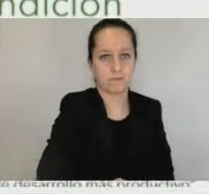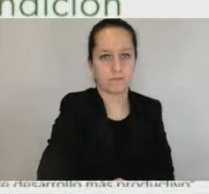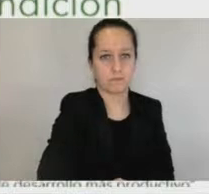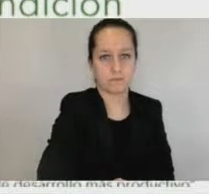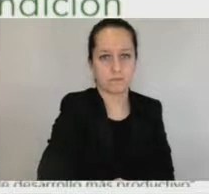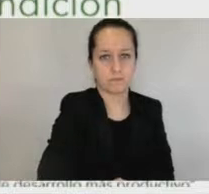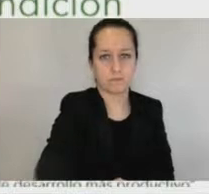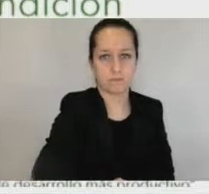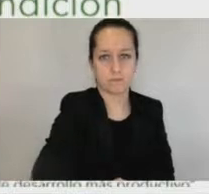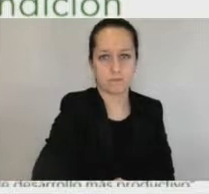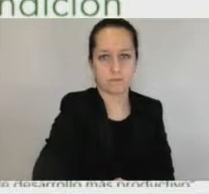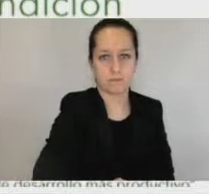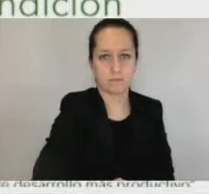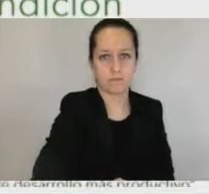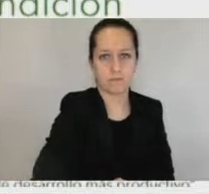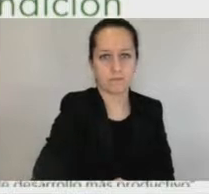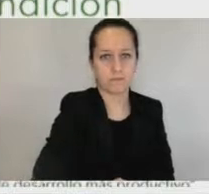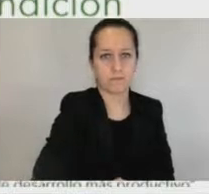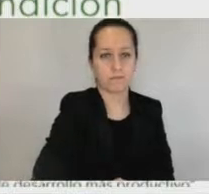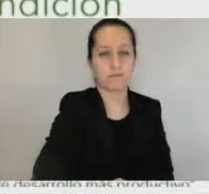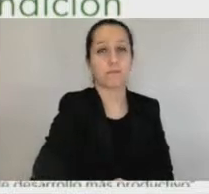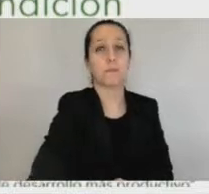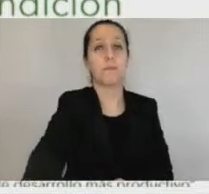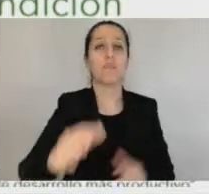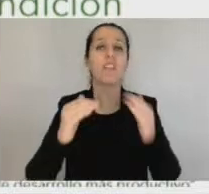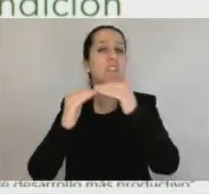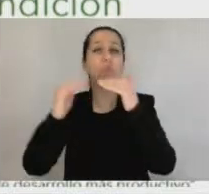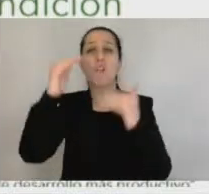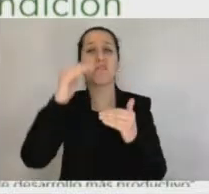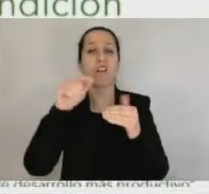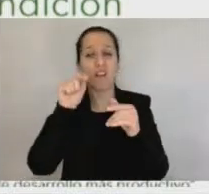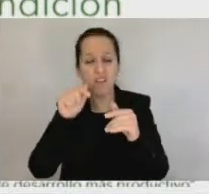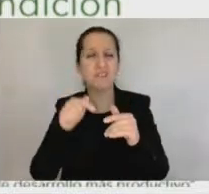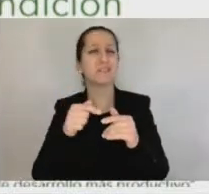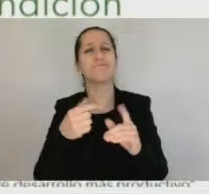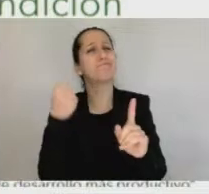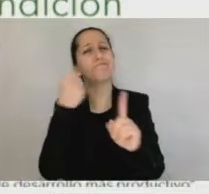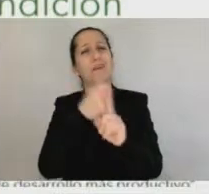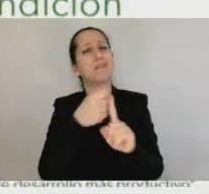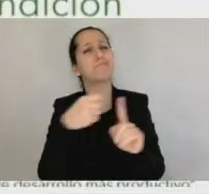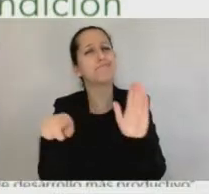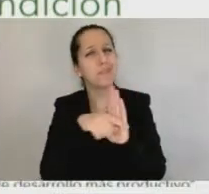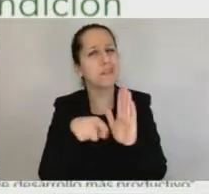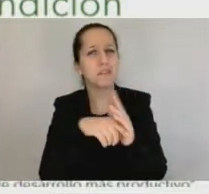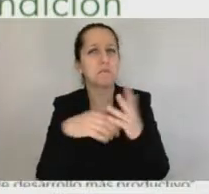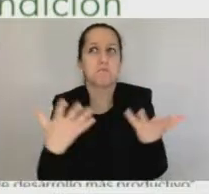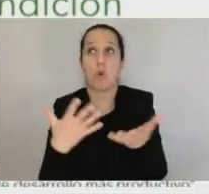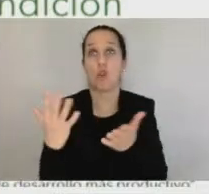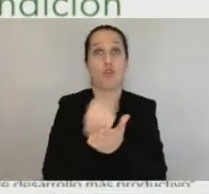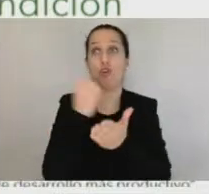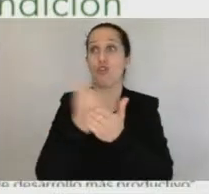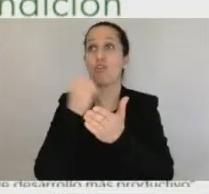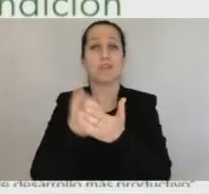Inequality, we know that it is inefficient and in many dimensions, multiple ones. And